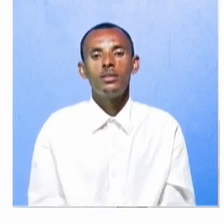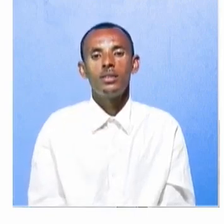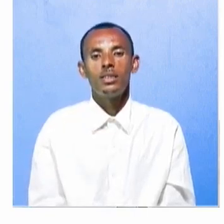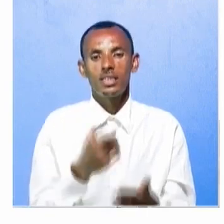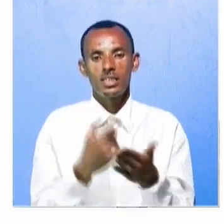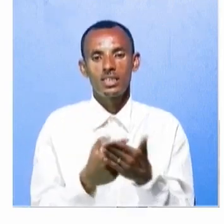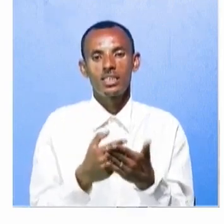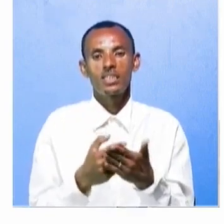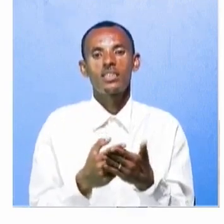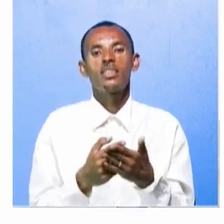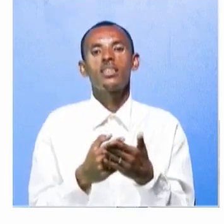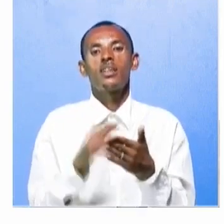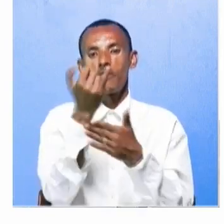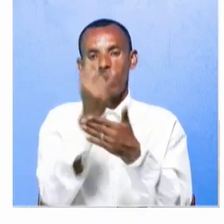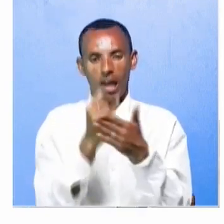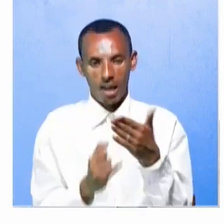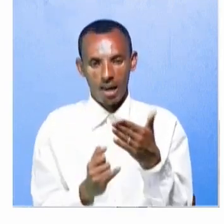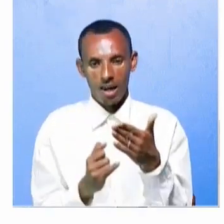this figure,